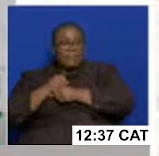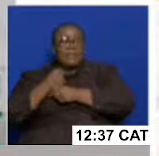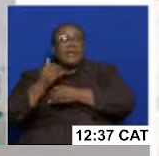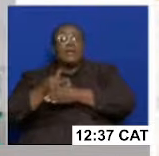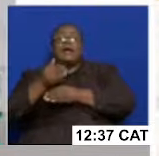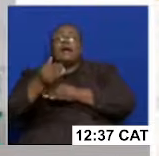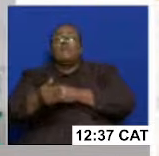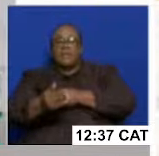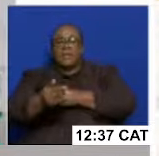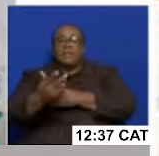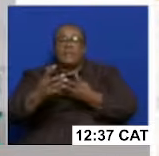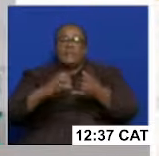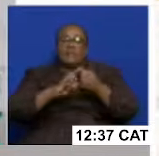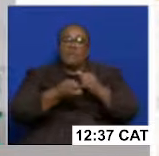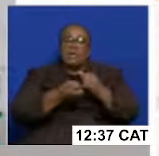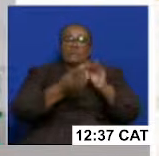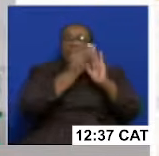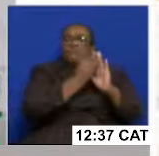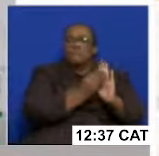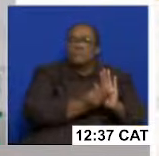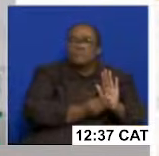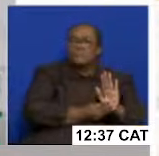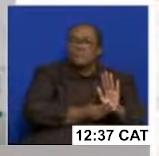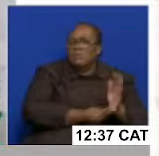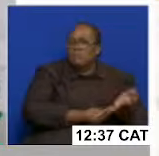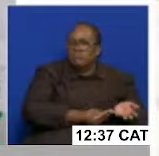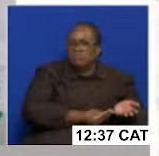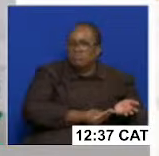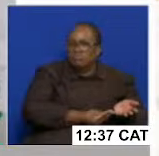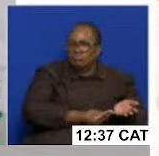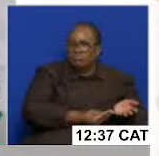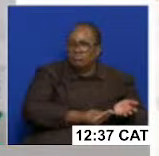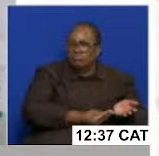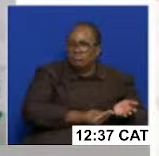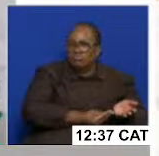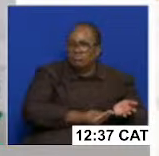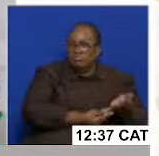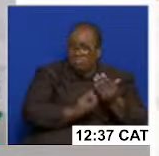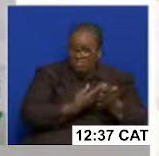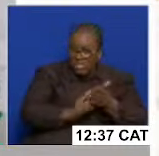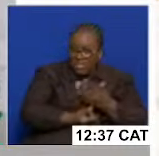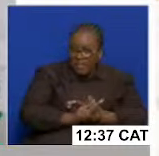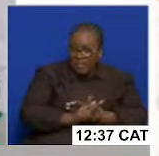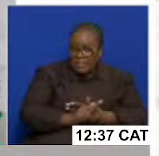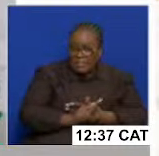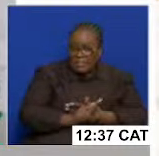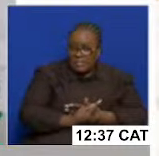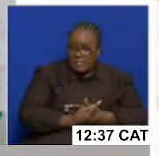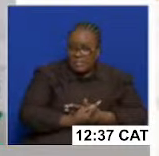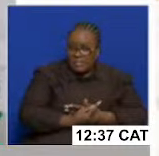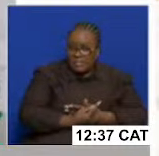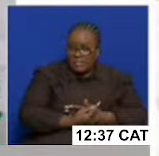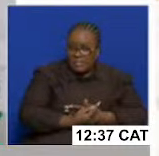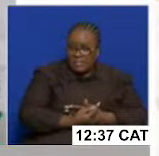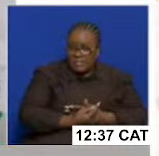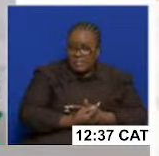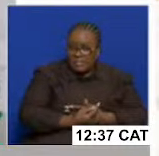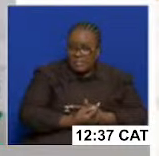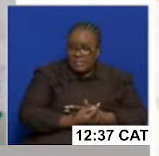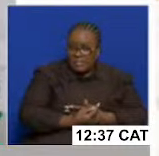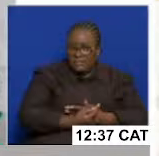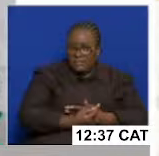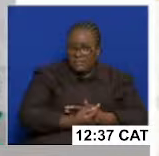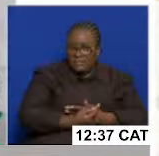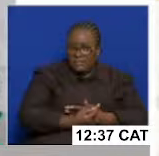them? What can be said then about that chain of custody and ensuring the integrity of those seized